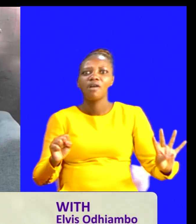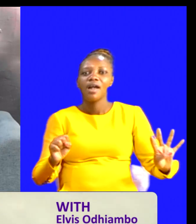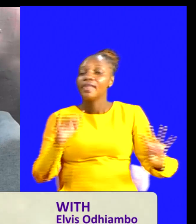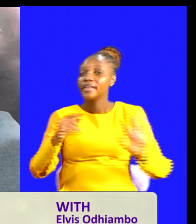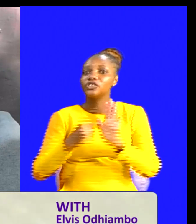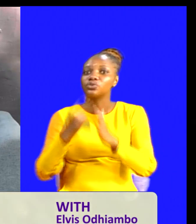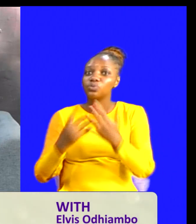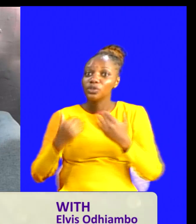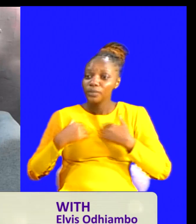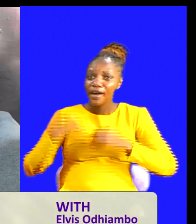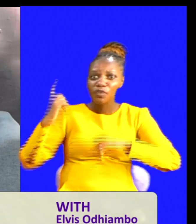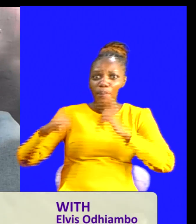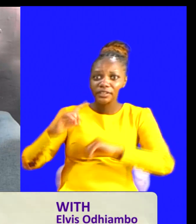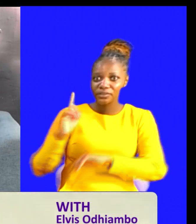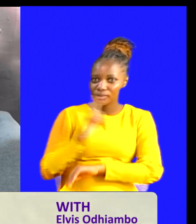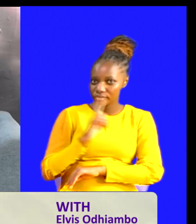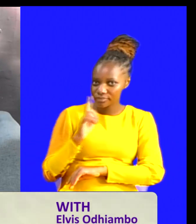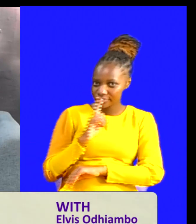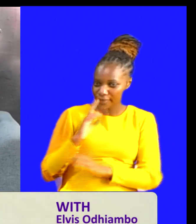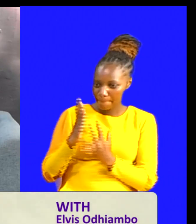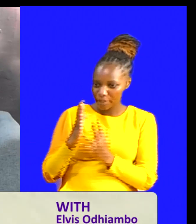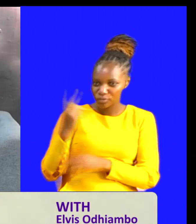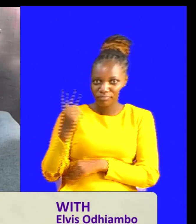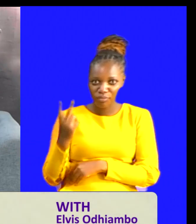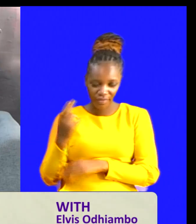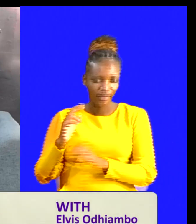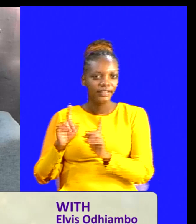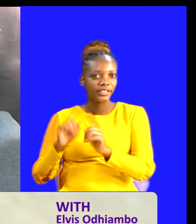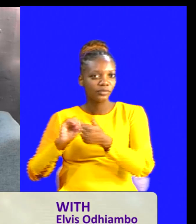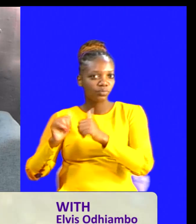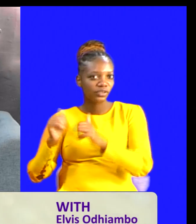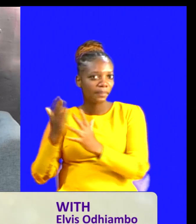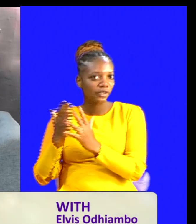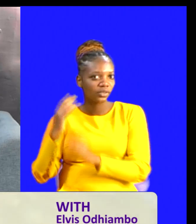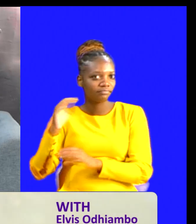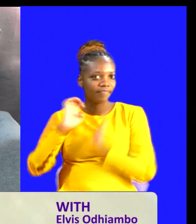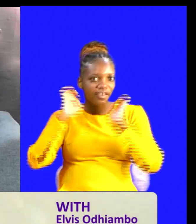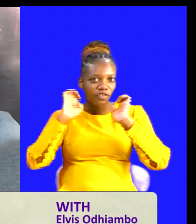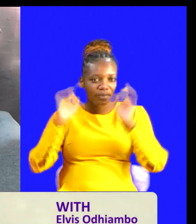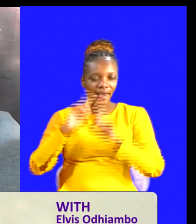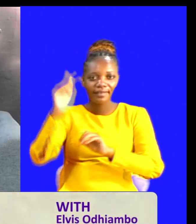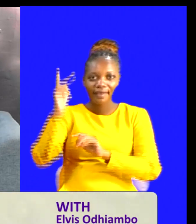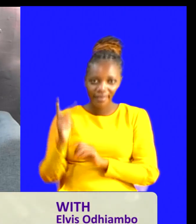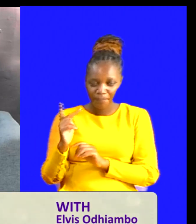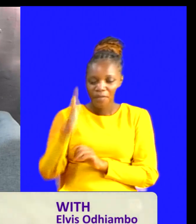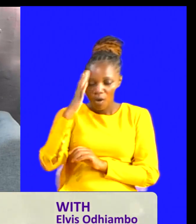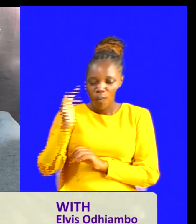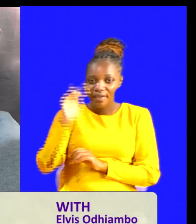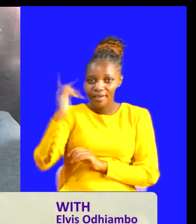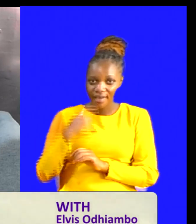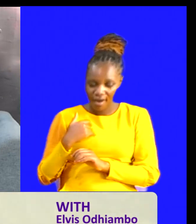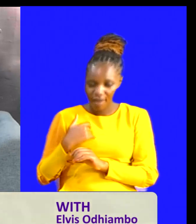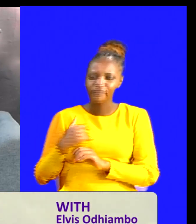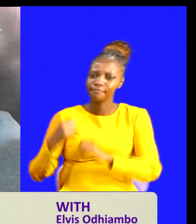show you there's a competitive, you know, the competitive nature of the sport between the two countries, where, you know, Kenya has, the, you know, its